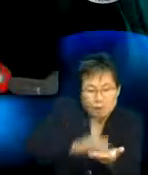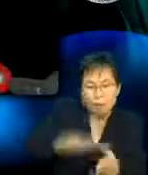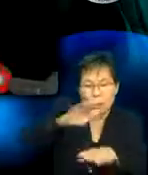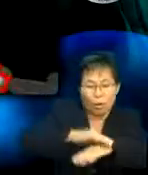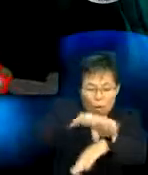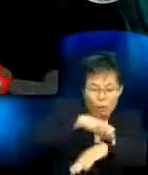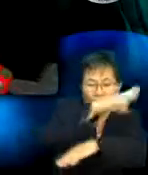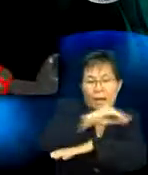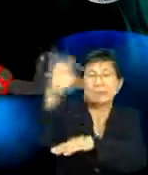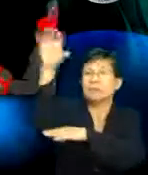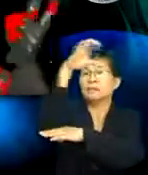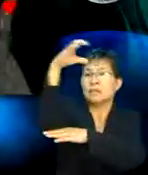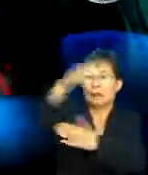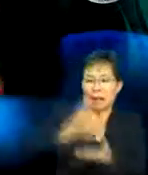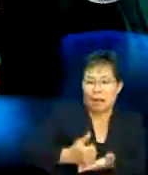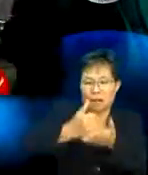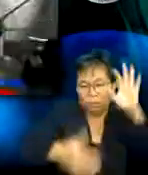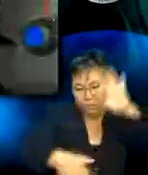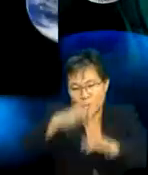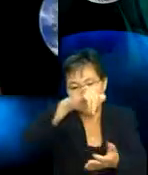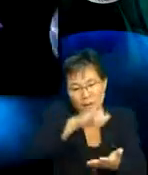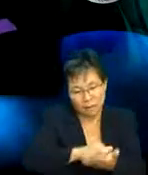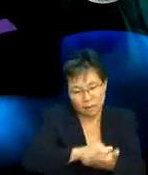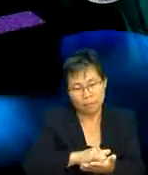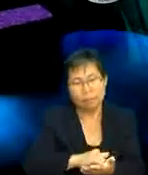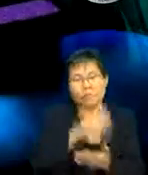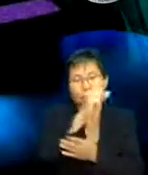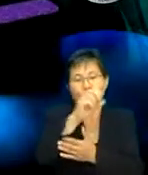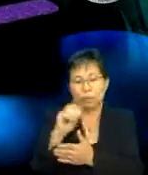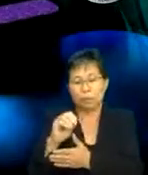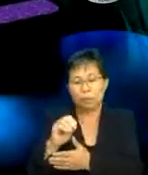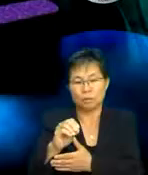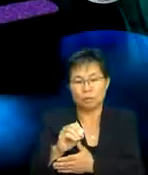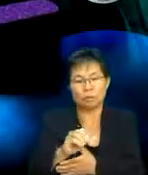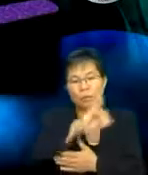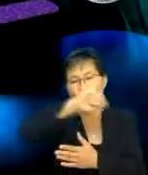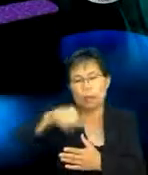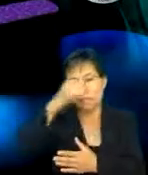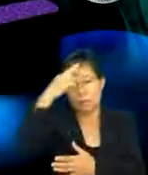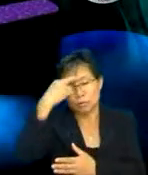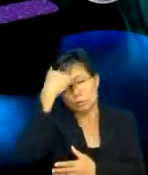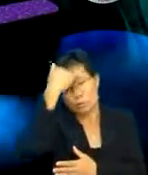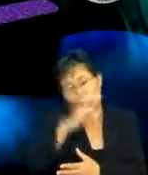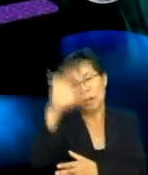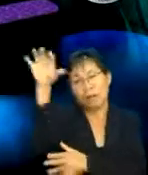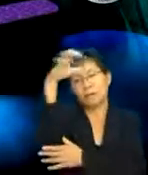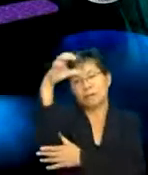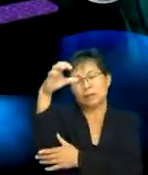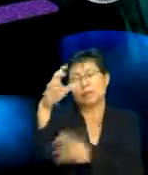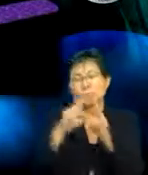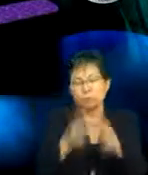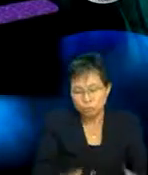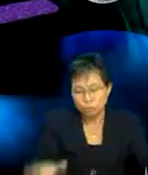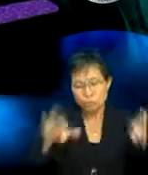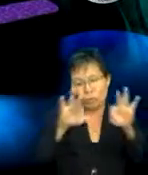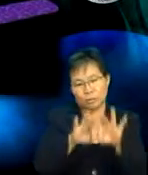less on Earth. And satellites can help us find them. So there, a million